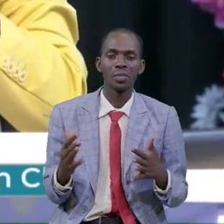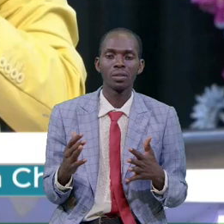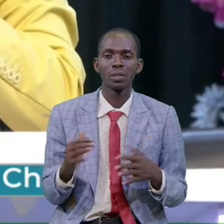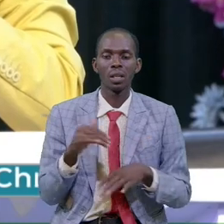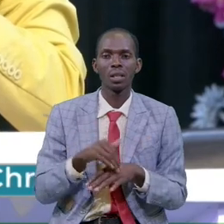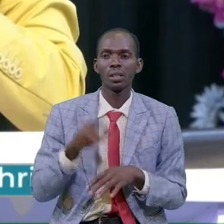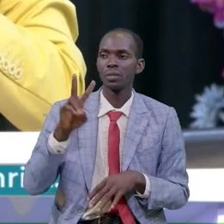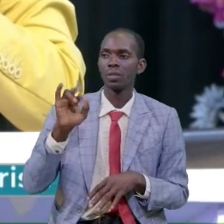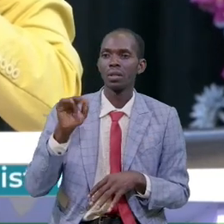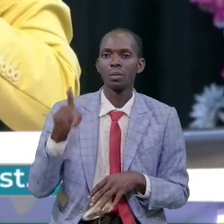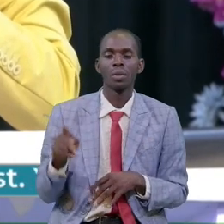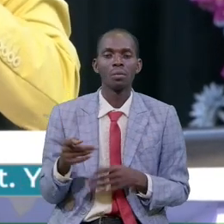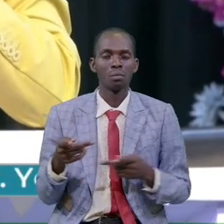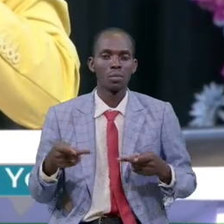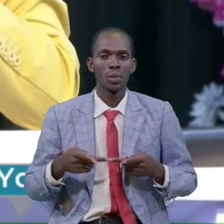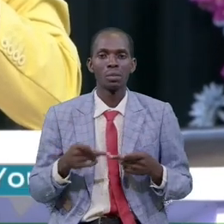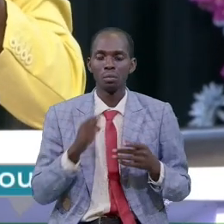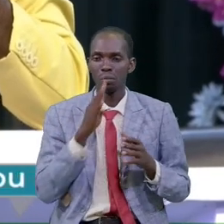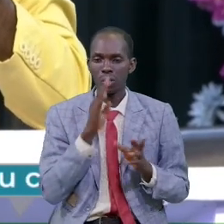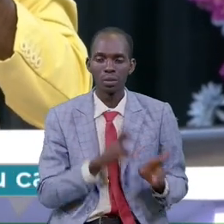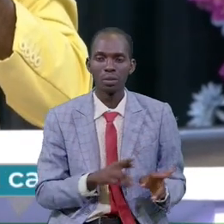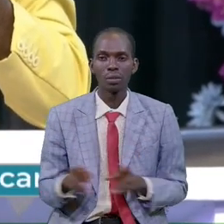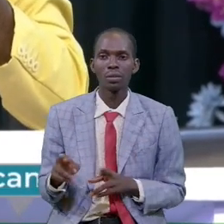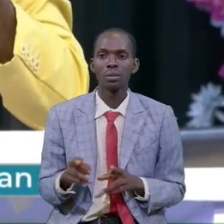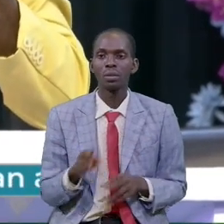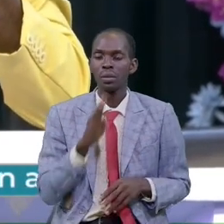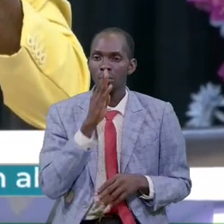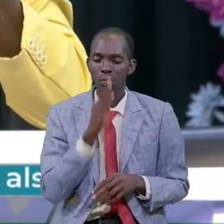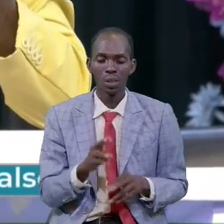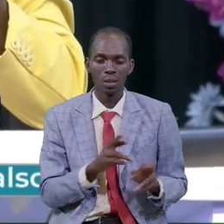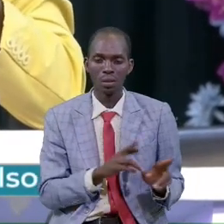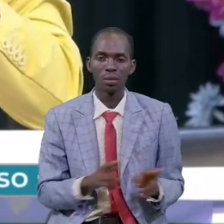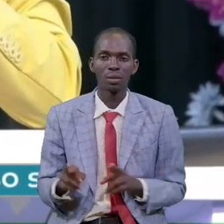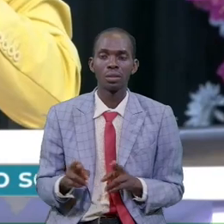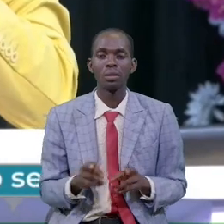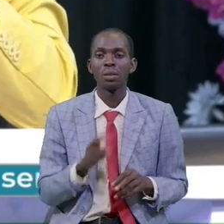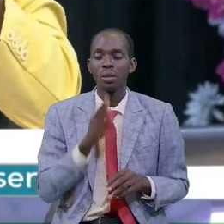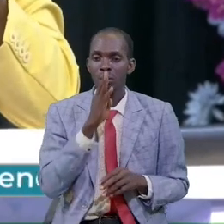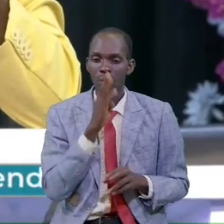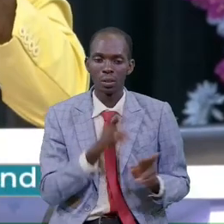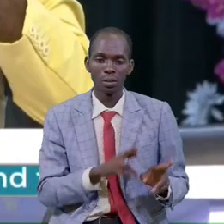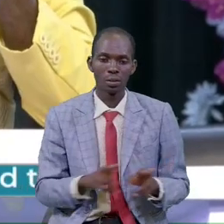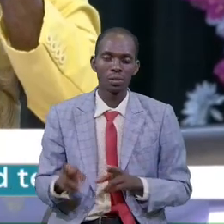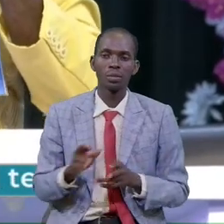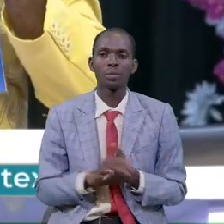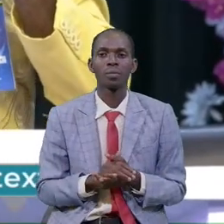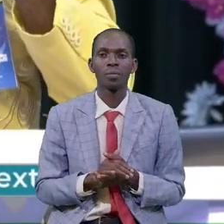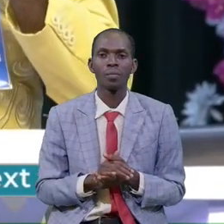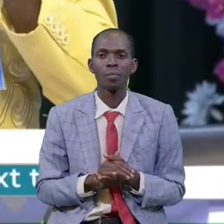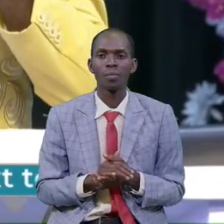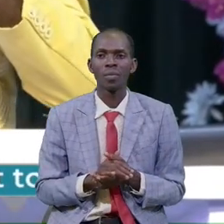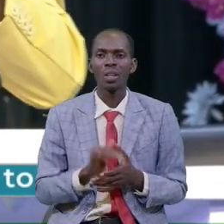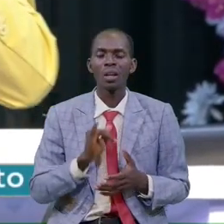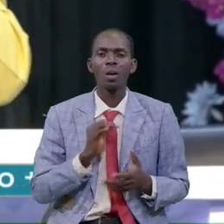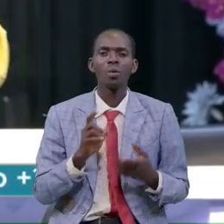ready. On your cradle. Get yourself ready. Yeah, cradle. Get yourself ready. Yeah, cradle. Yes, I want to